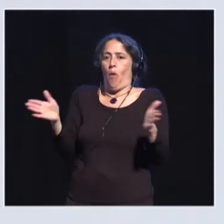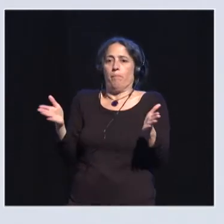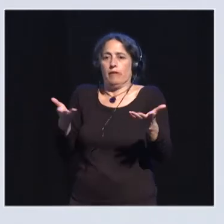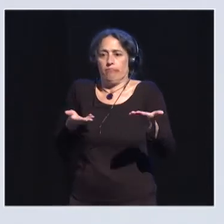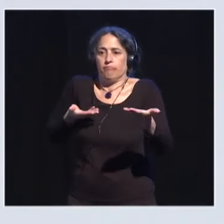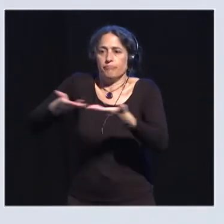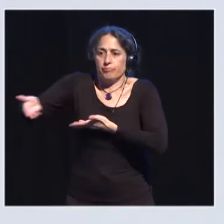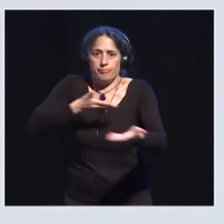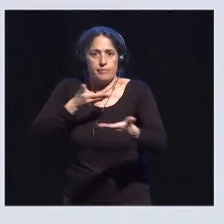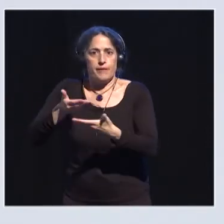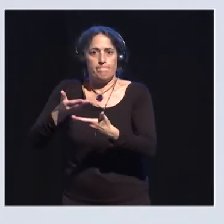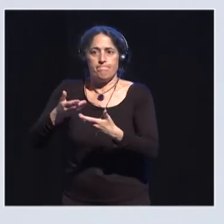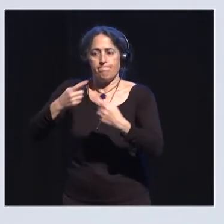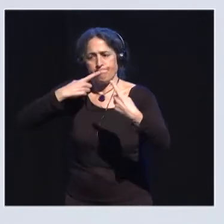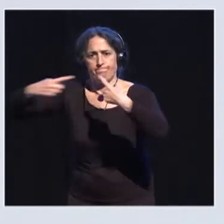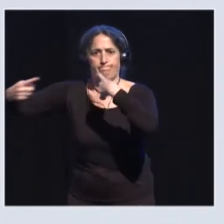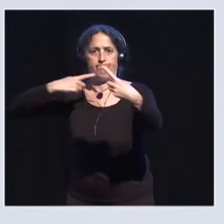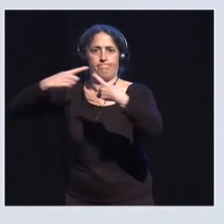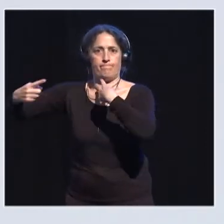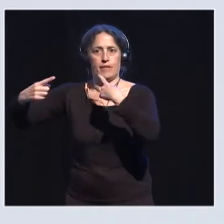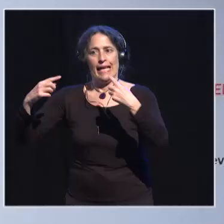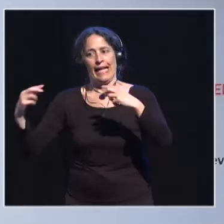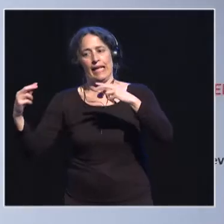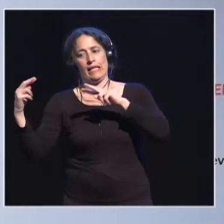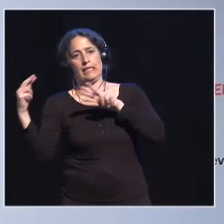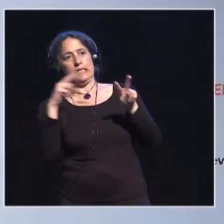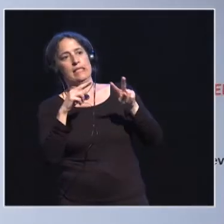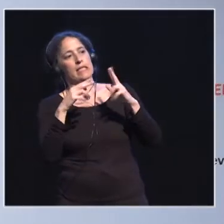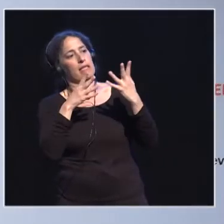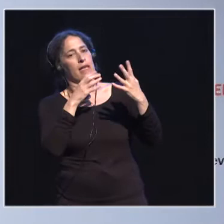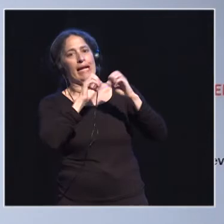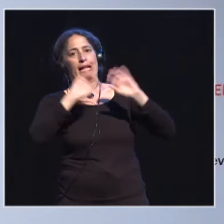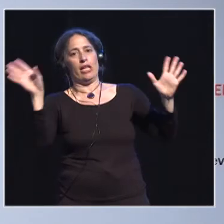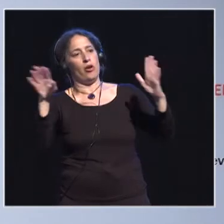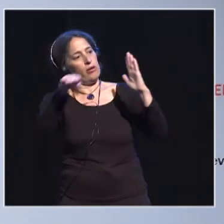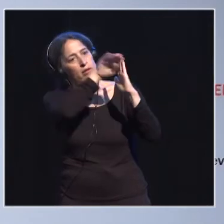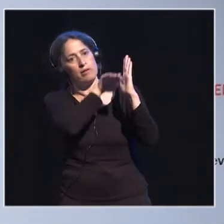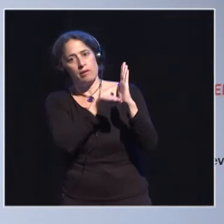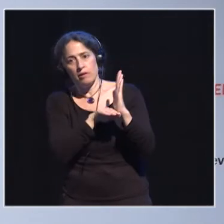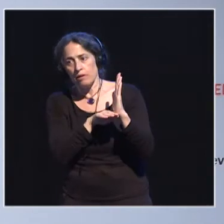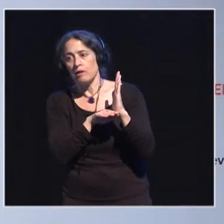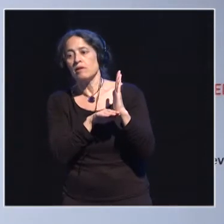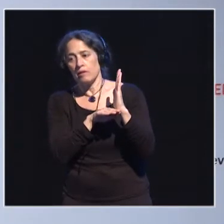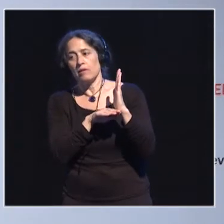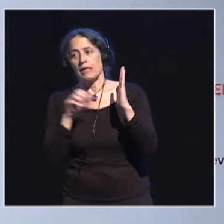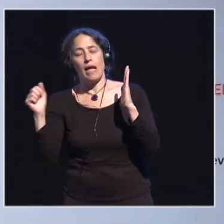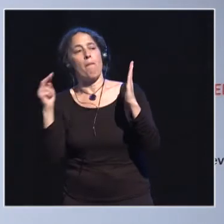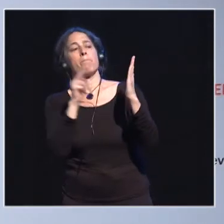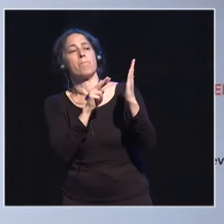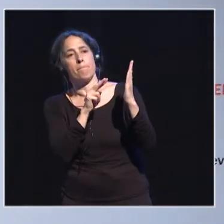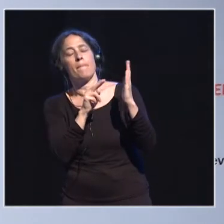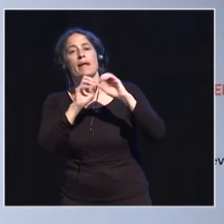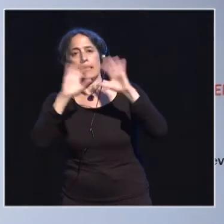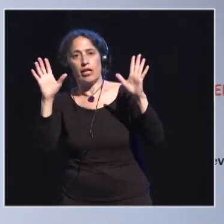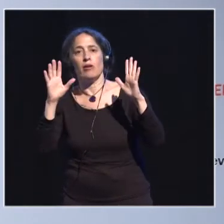make their informed decision. And of course, those e-government solutions, they are really